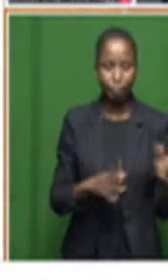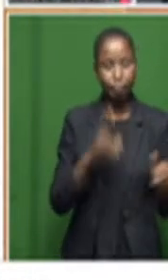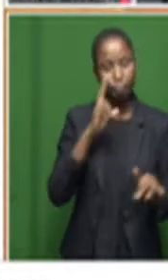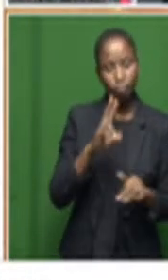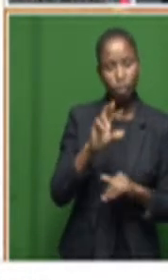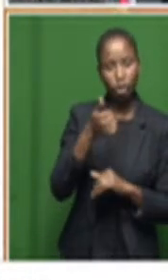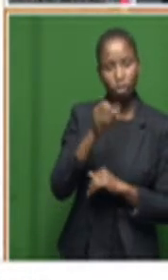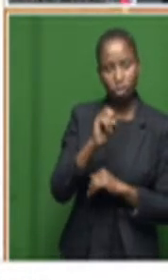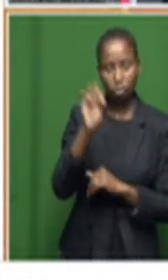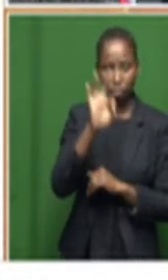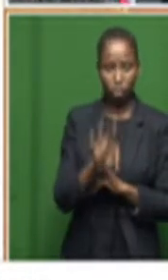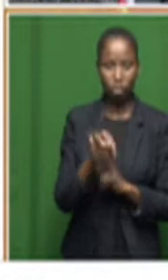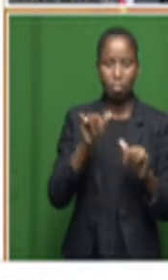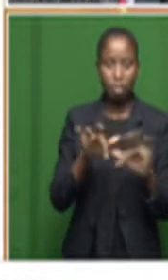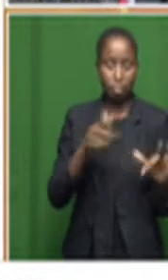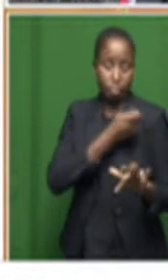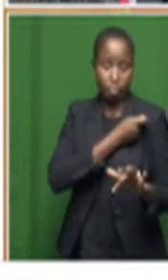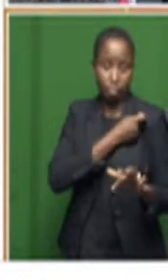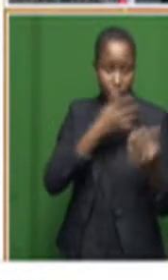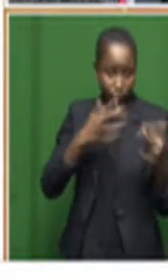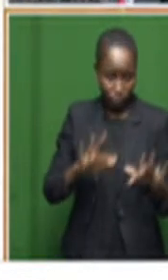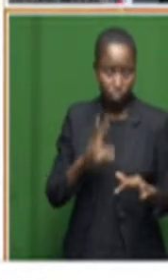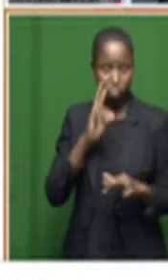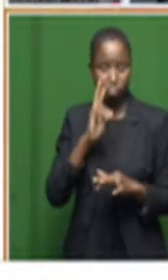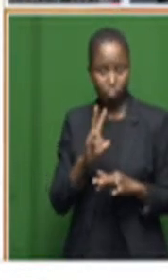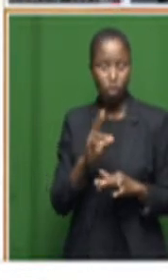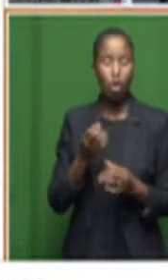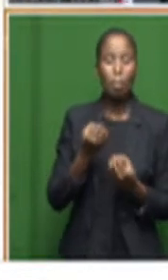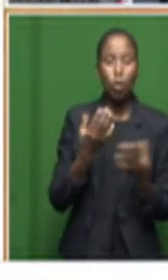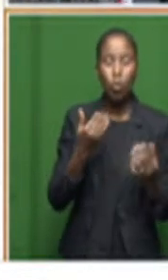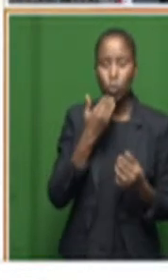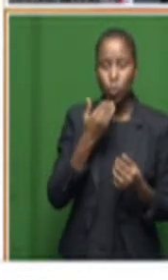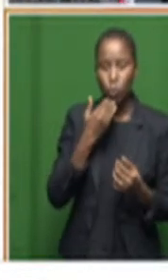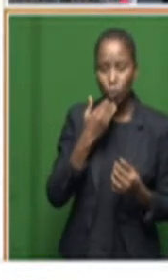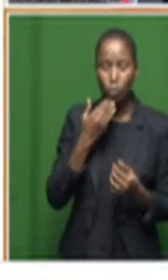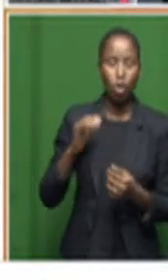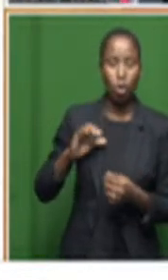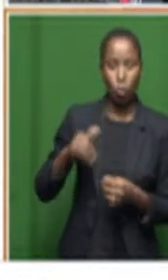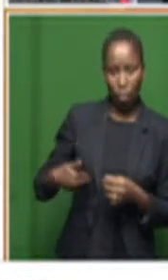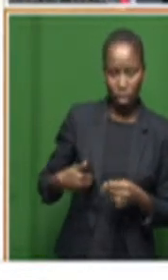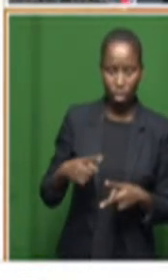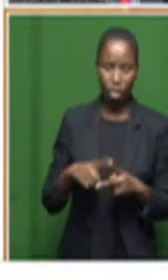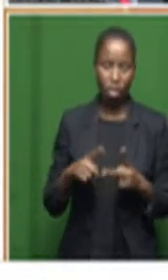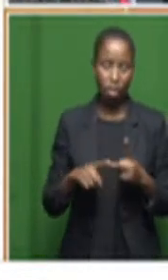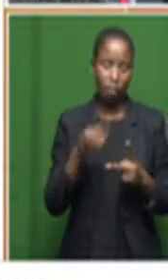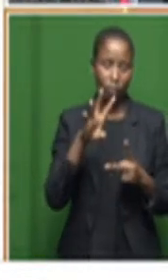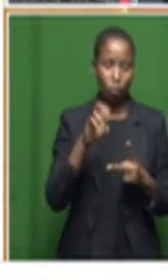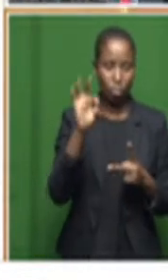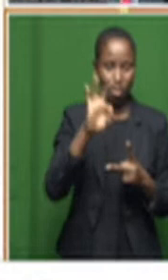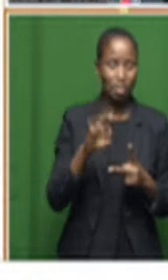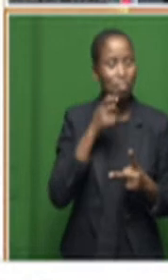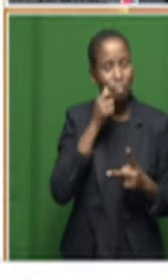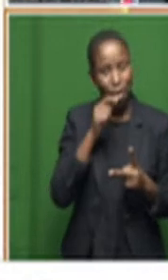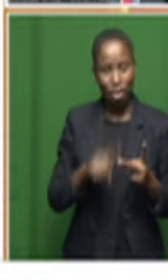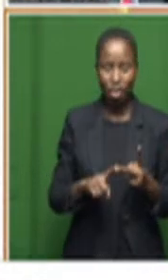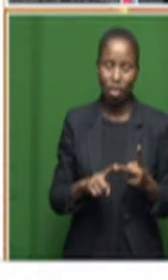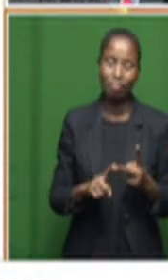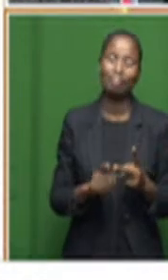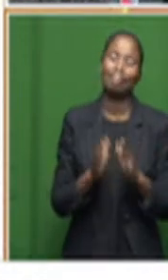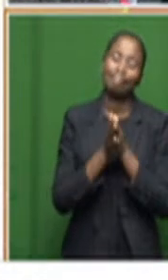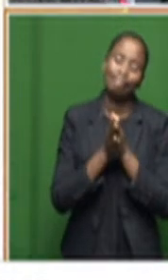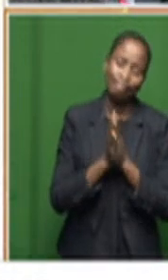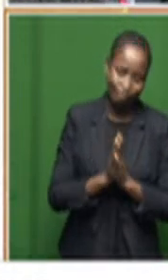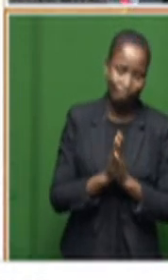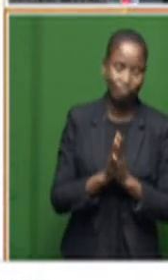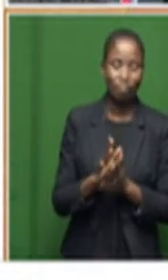60% of the people vaccinated at the moment are female and 40% male. And I want to appeal again to men. This